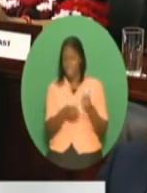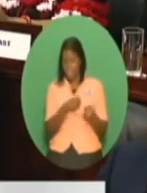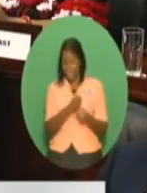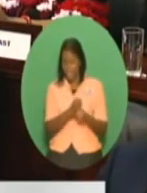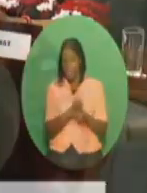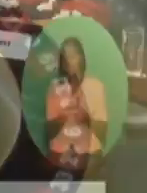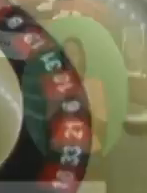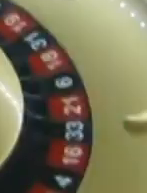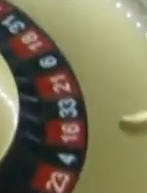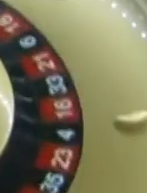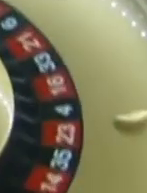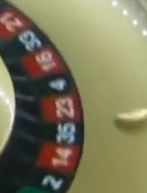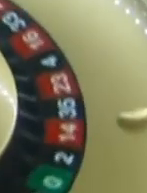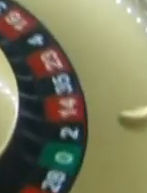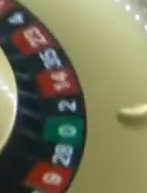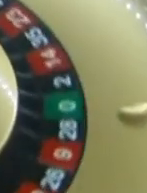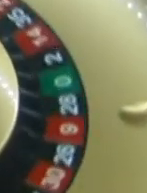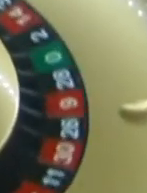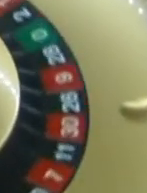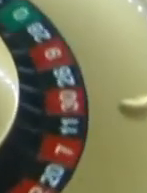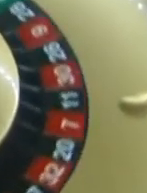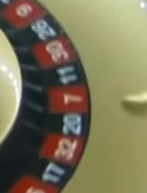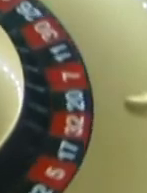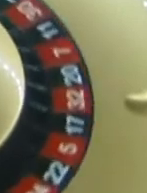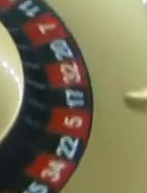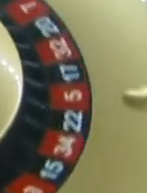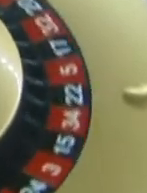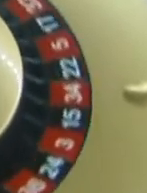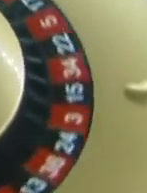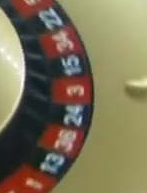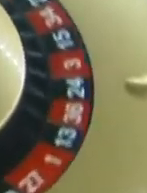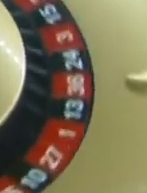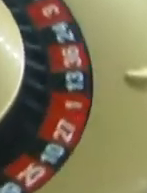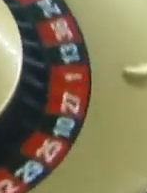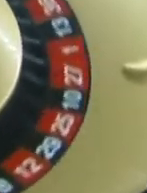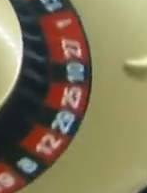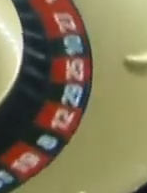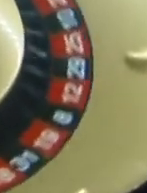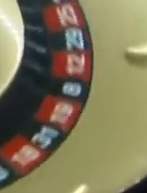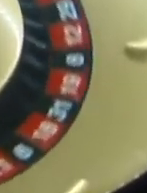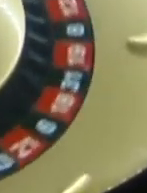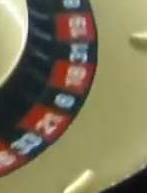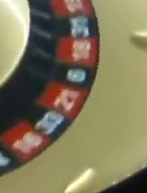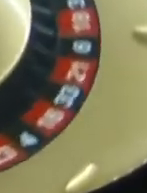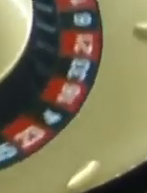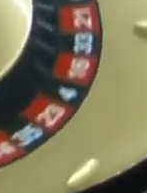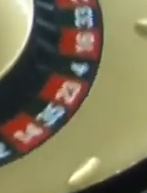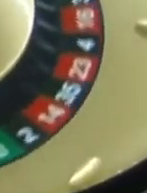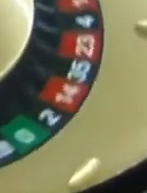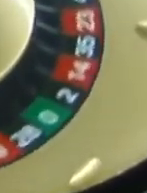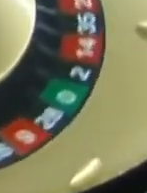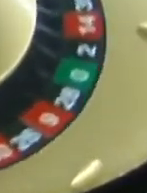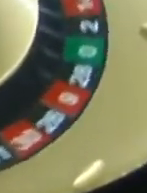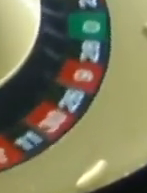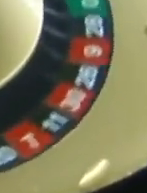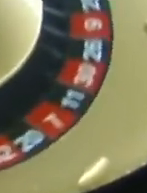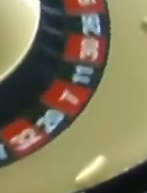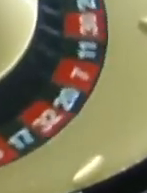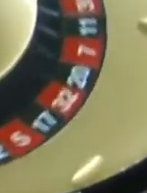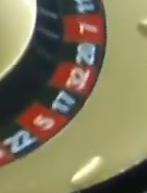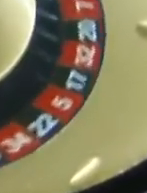amusement slot machines. Added to that, there are almost 1,000 amusement roulette machines from which government is supposed to